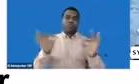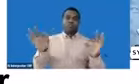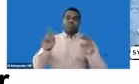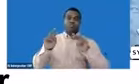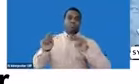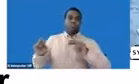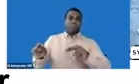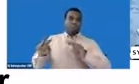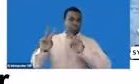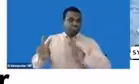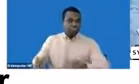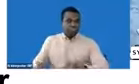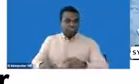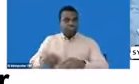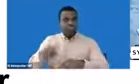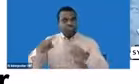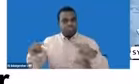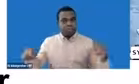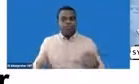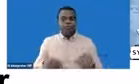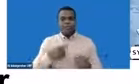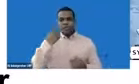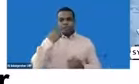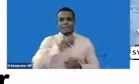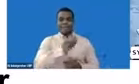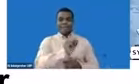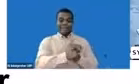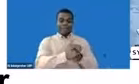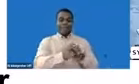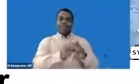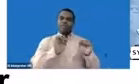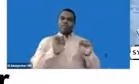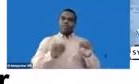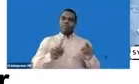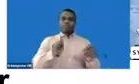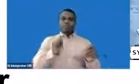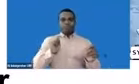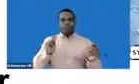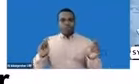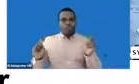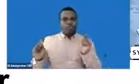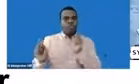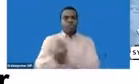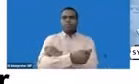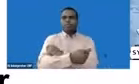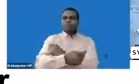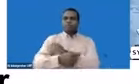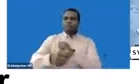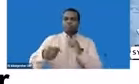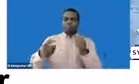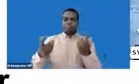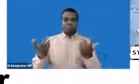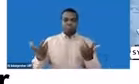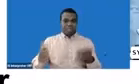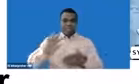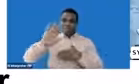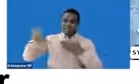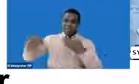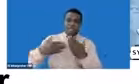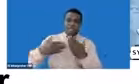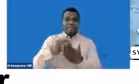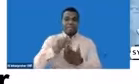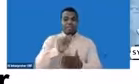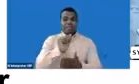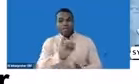everything automated, and the accessibility industry doesn't have to exist in a couple of years because everything will be solved. I stand somewhere